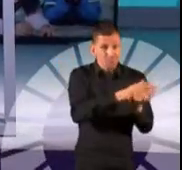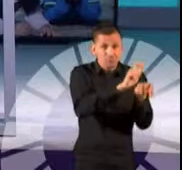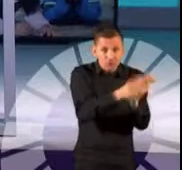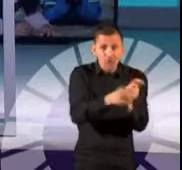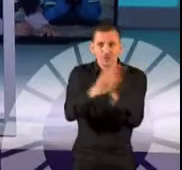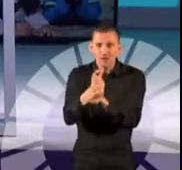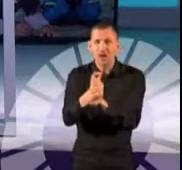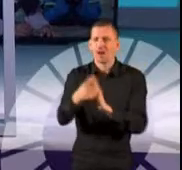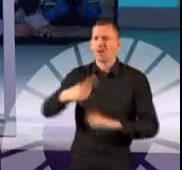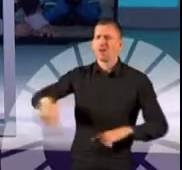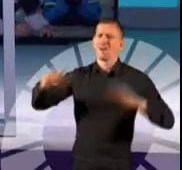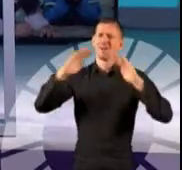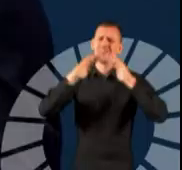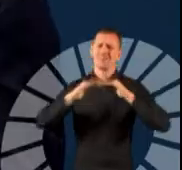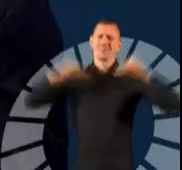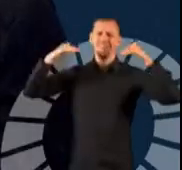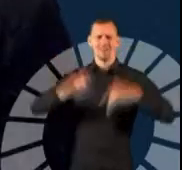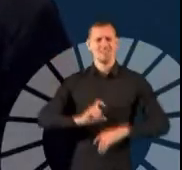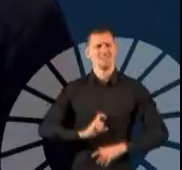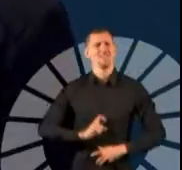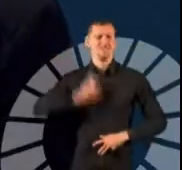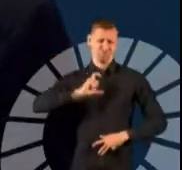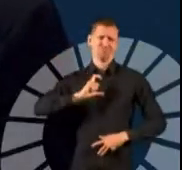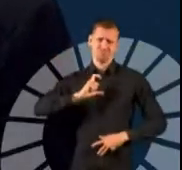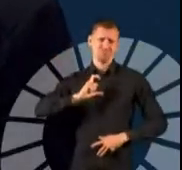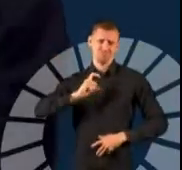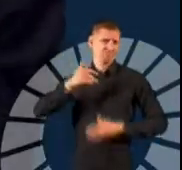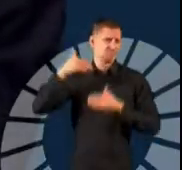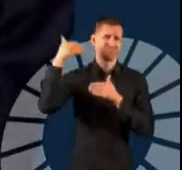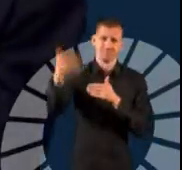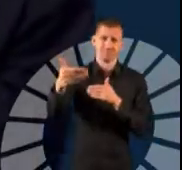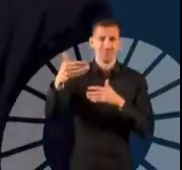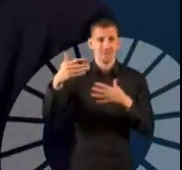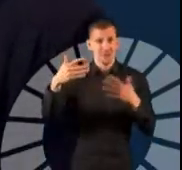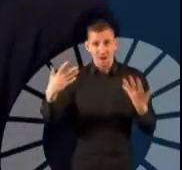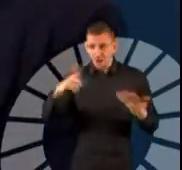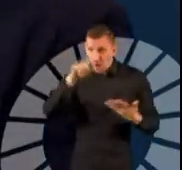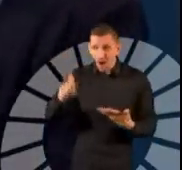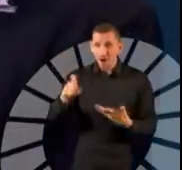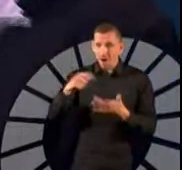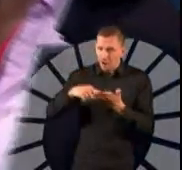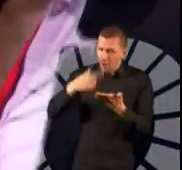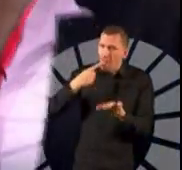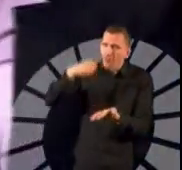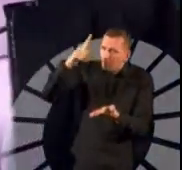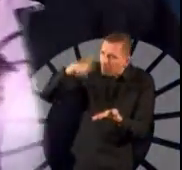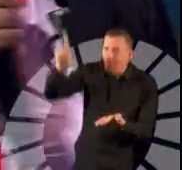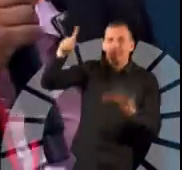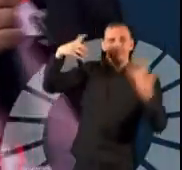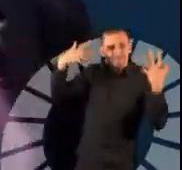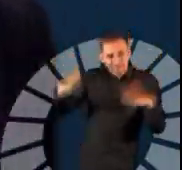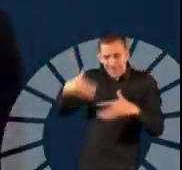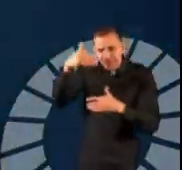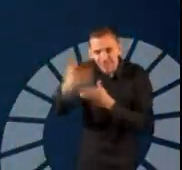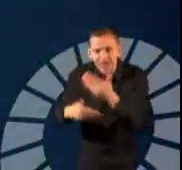that intergenerational, multi-stakeholder process did that. It is our